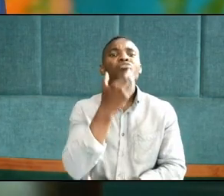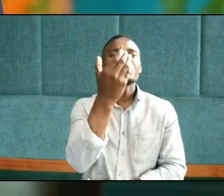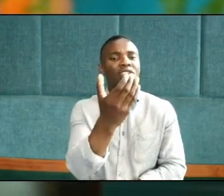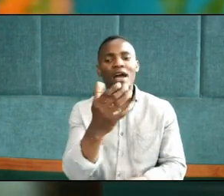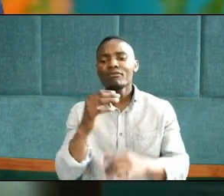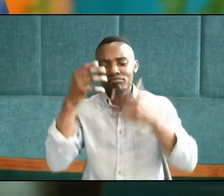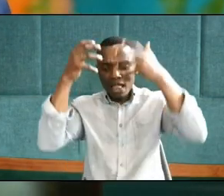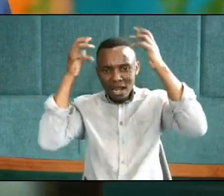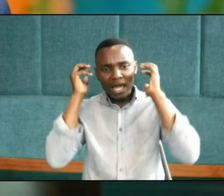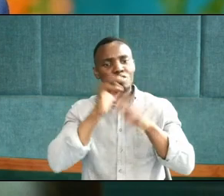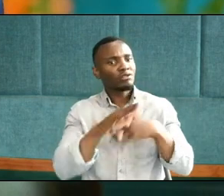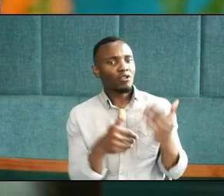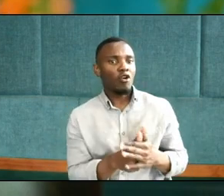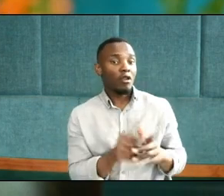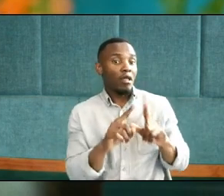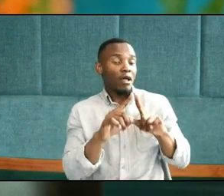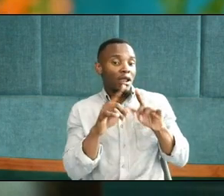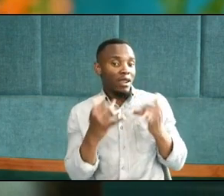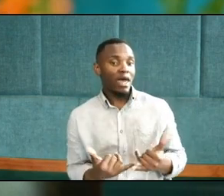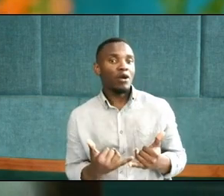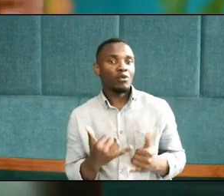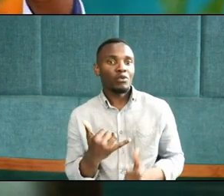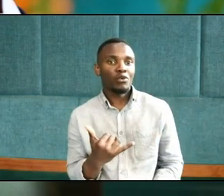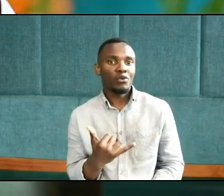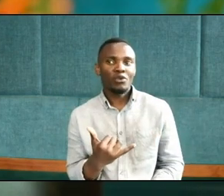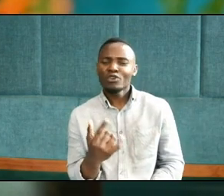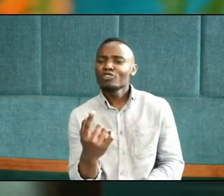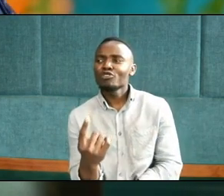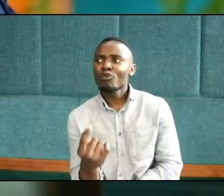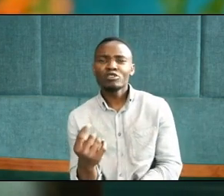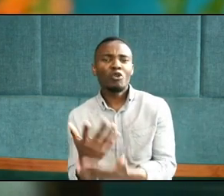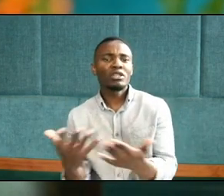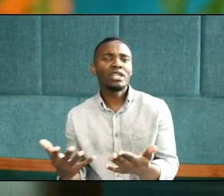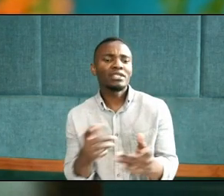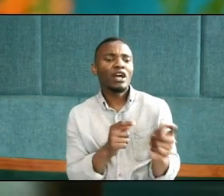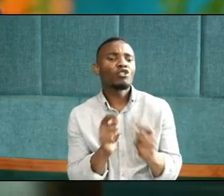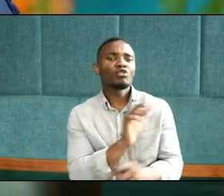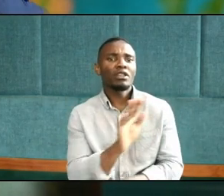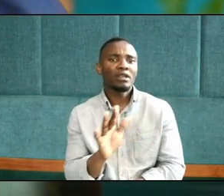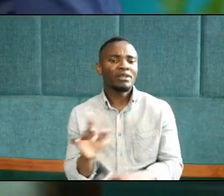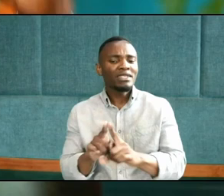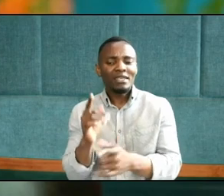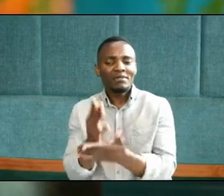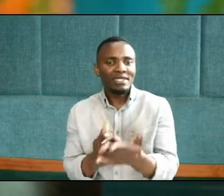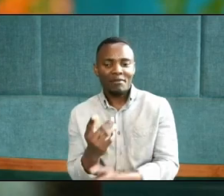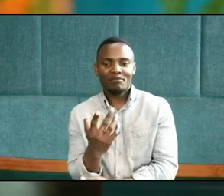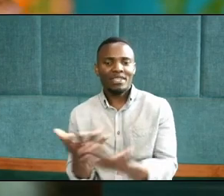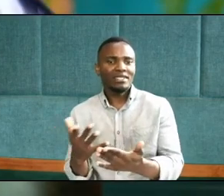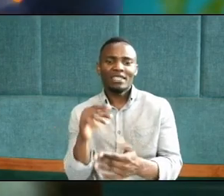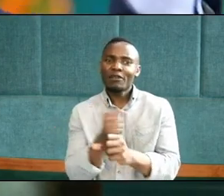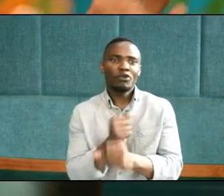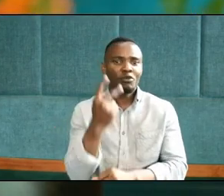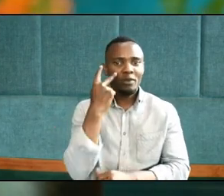these, they are now being ruled by small things that are even, some of them are not even, cannot be seen.